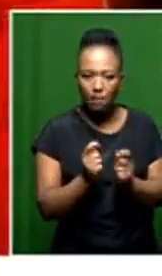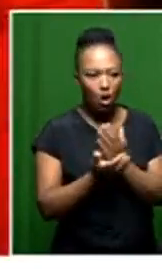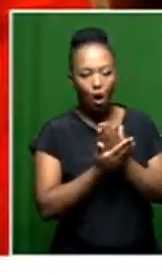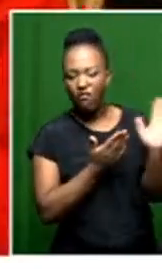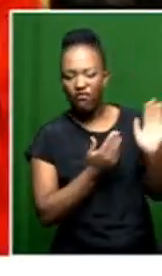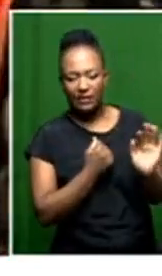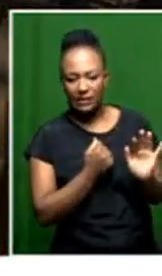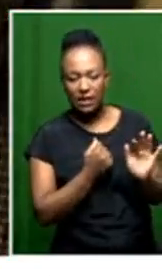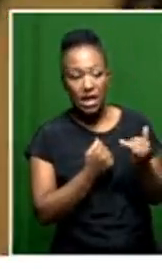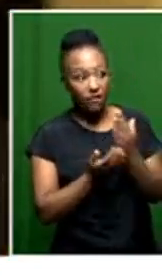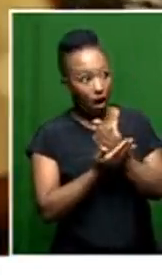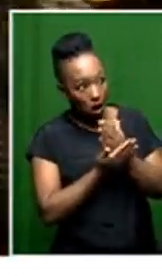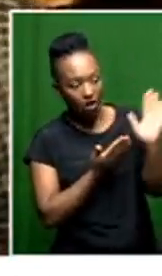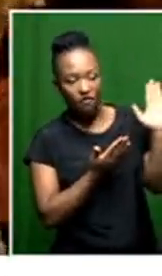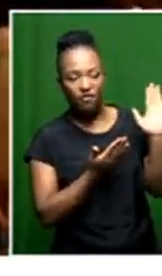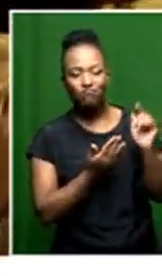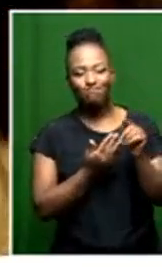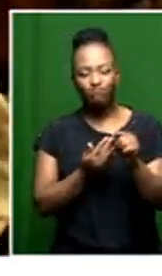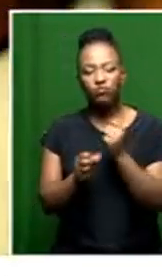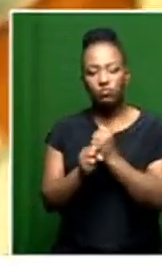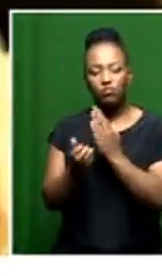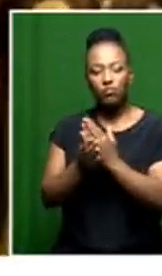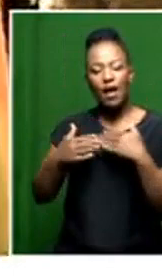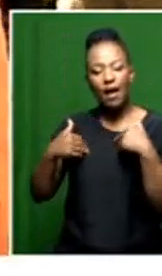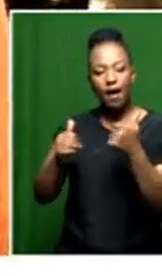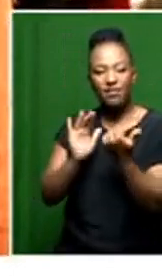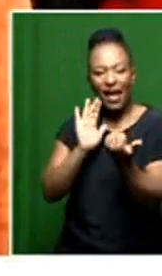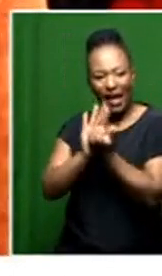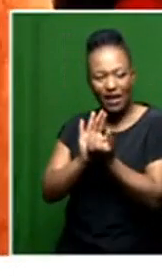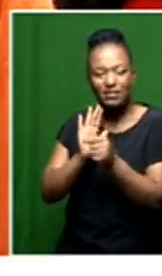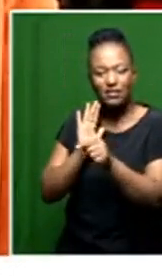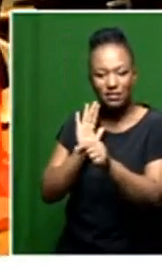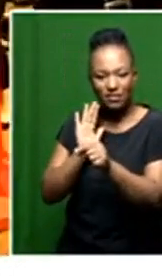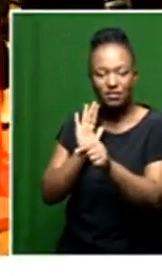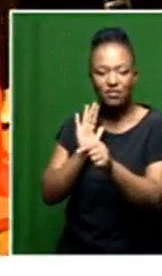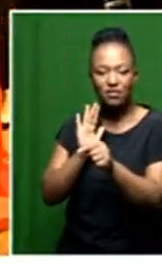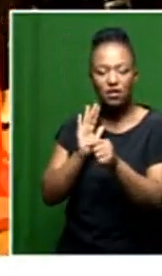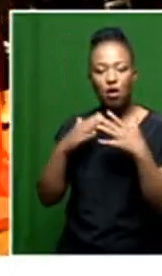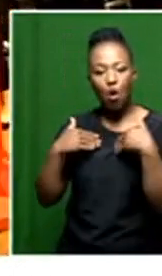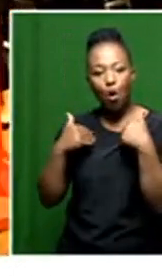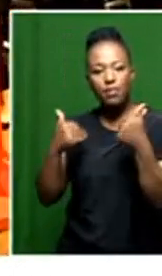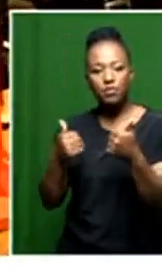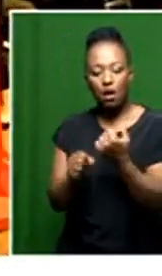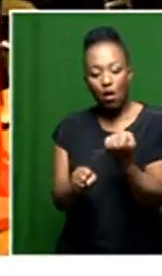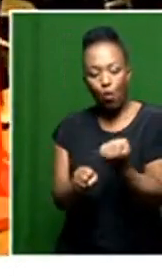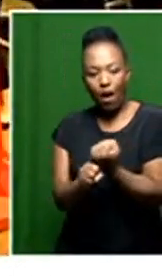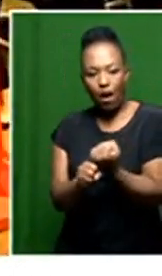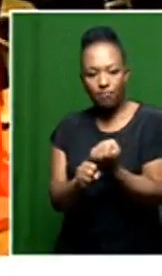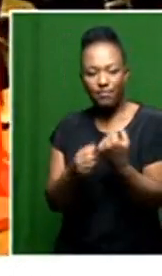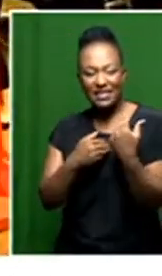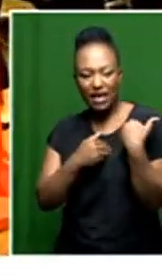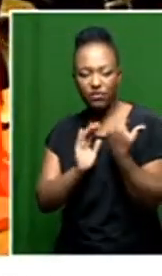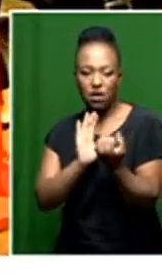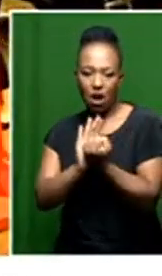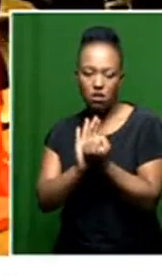we are removing it, then making sure that the Health Act, making sure that the Occupational Health and Safety Act puts